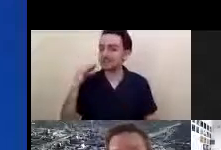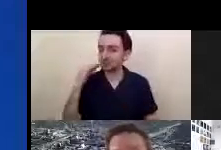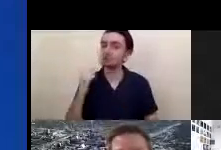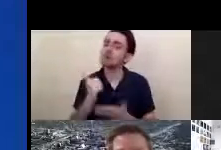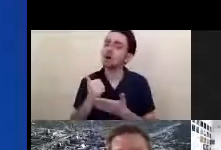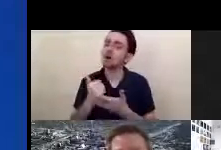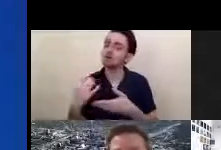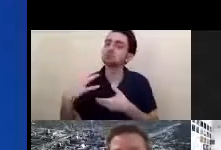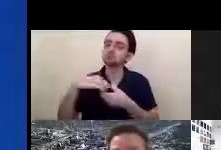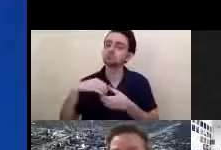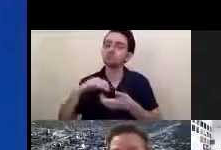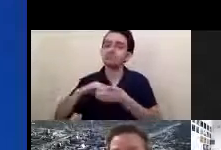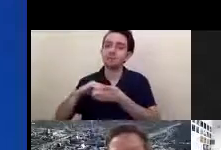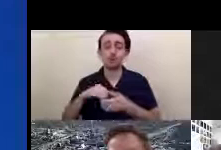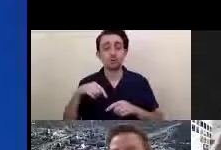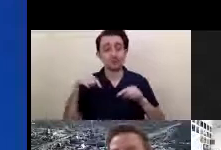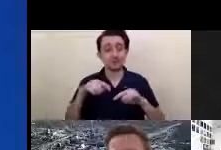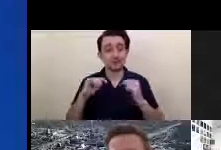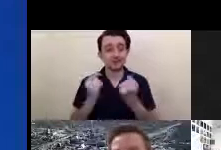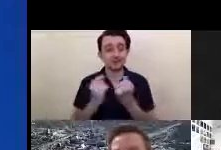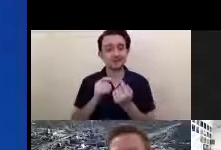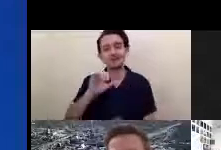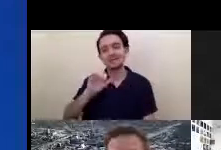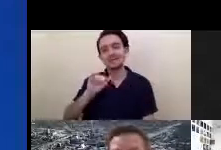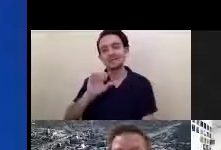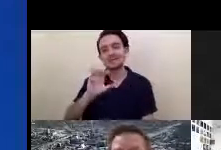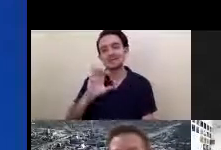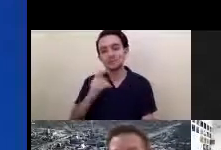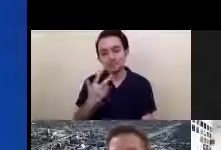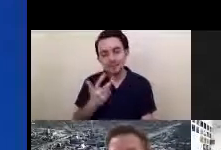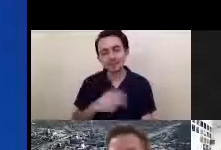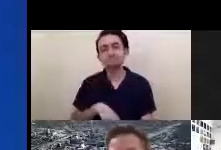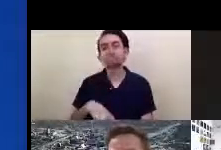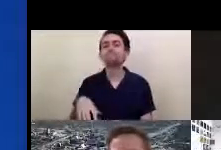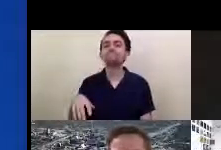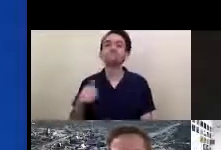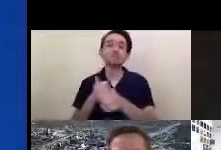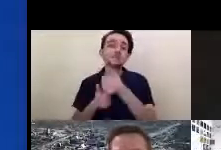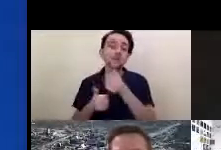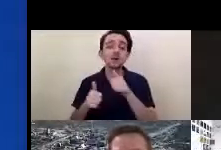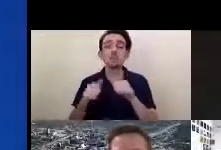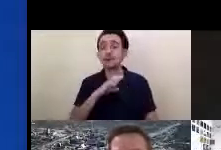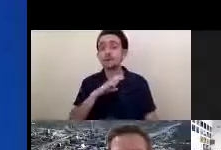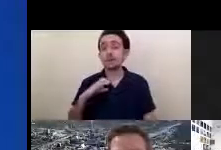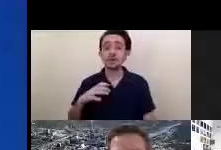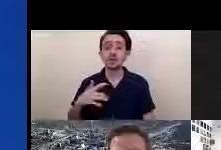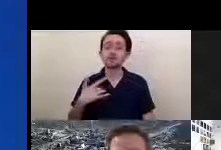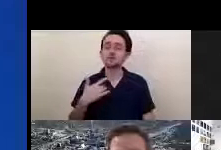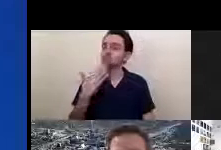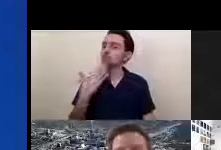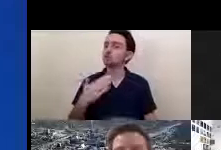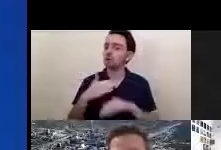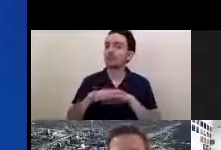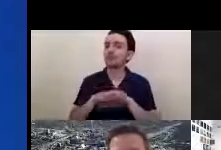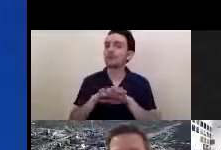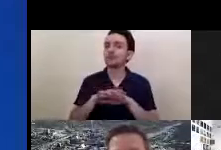here, the AC3 and the subcommittee, I think we could have a nice combination and depth in the team that's working on